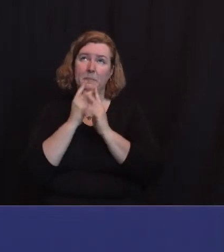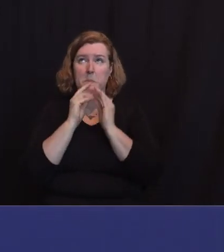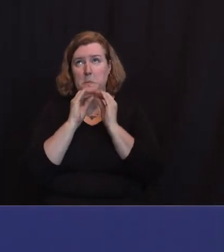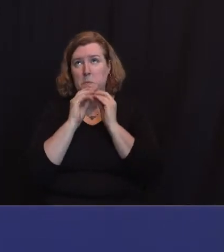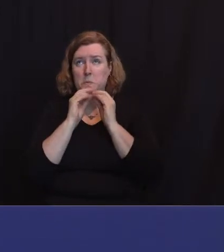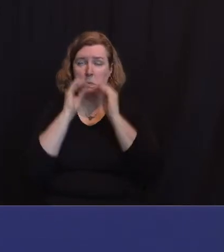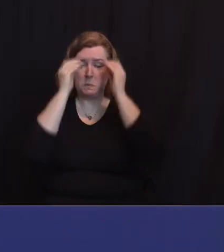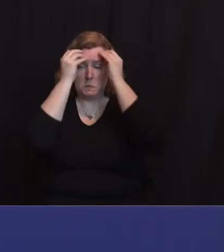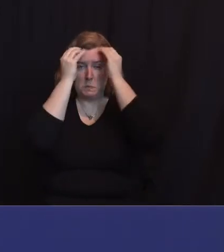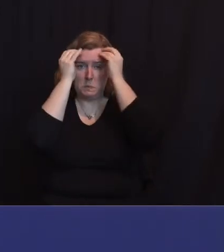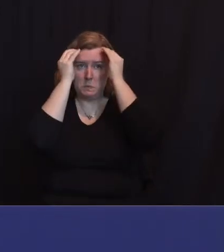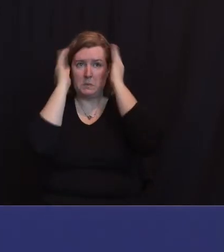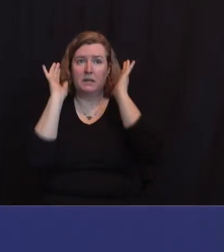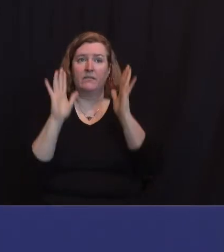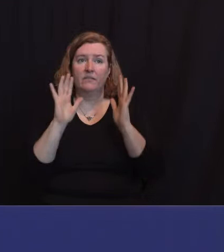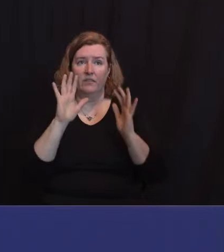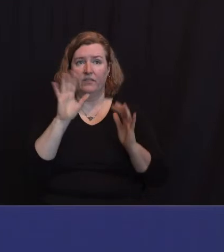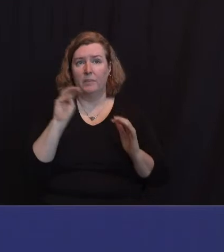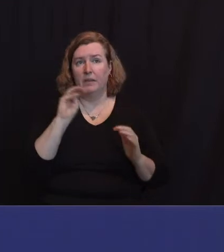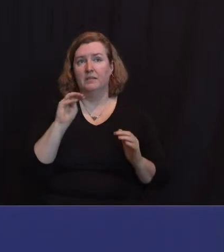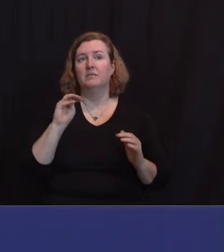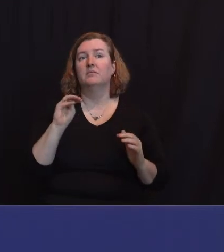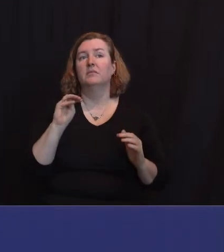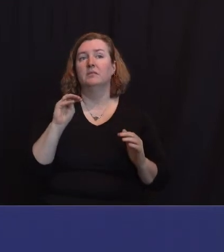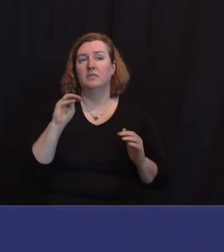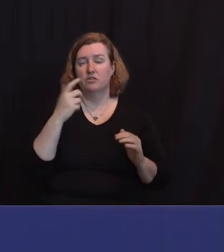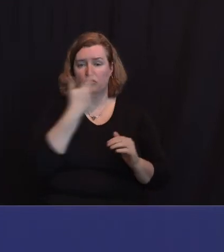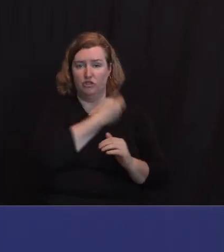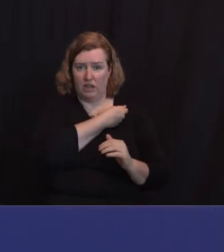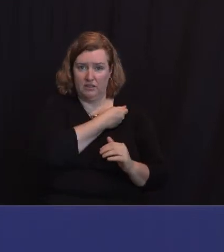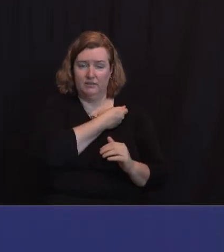bet, assuming we keep the variants under control, that we'll have